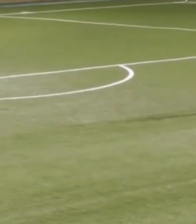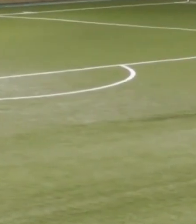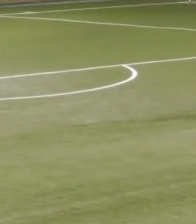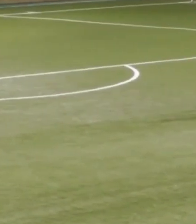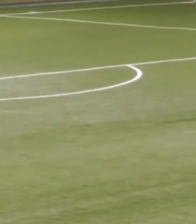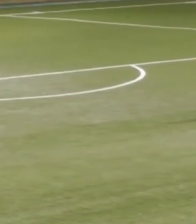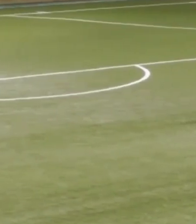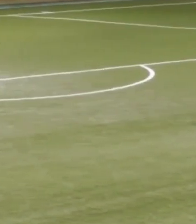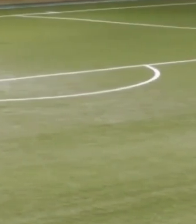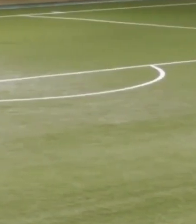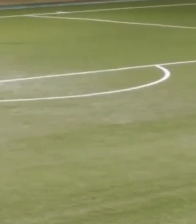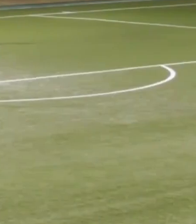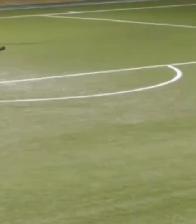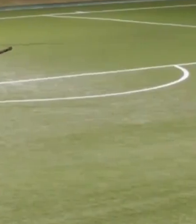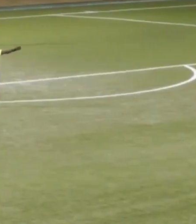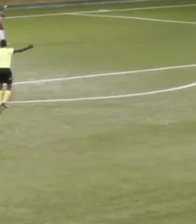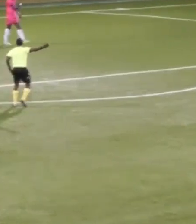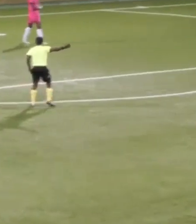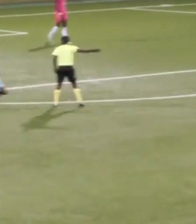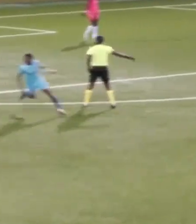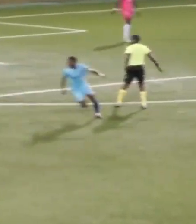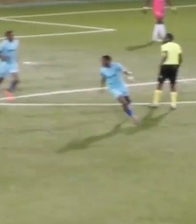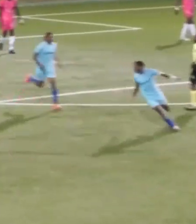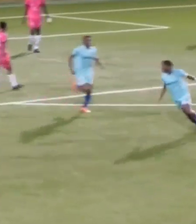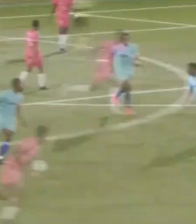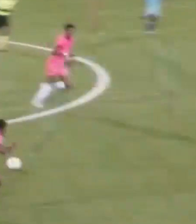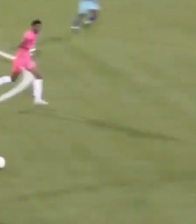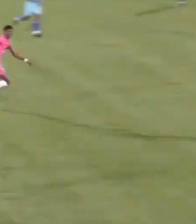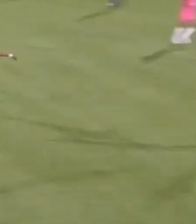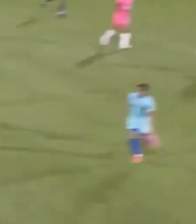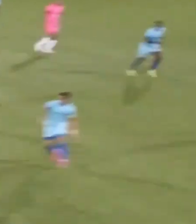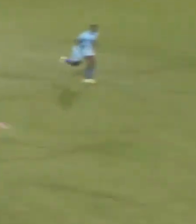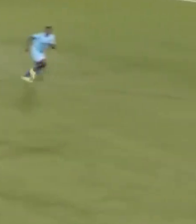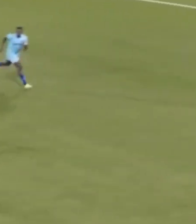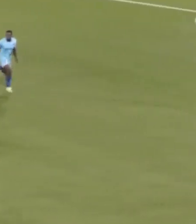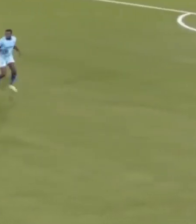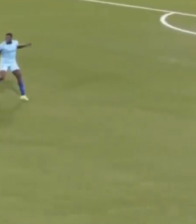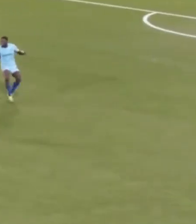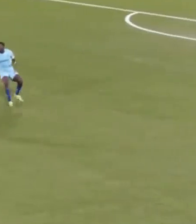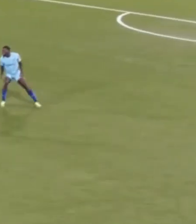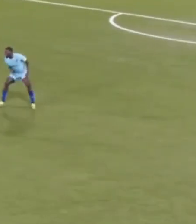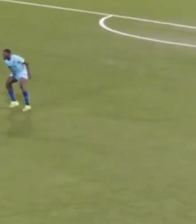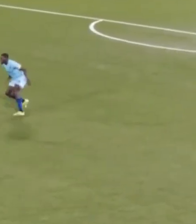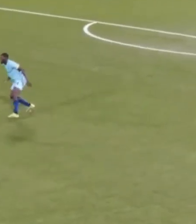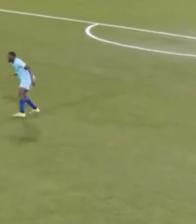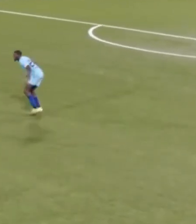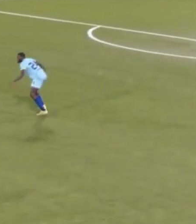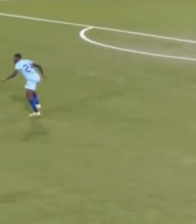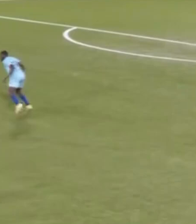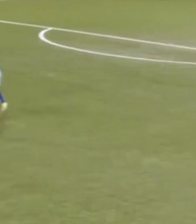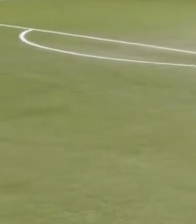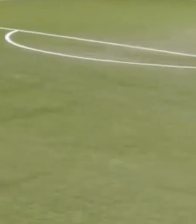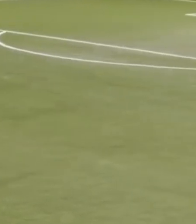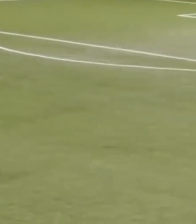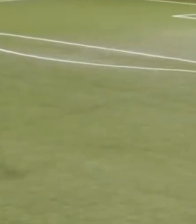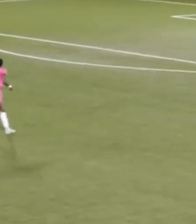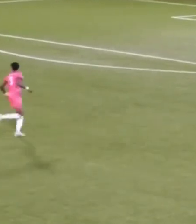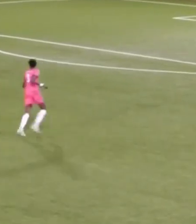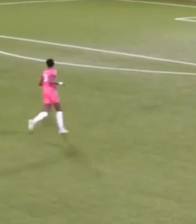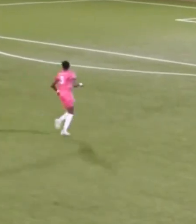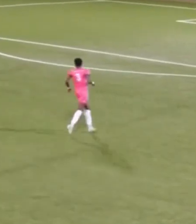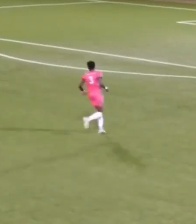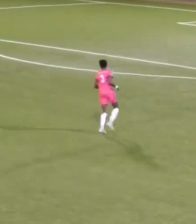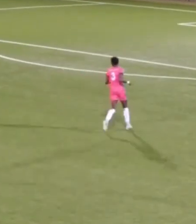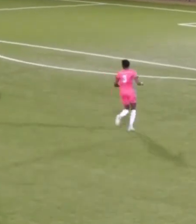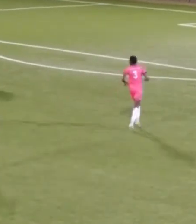off the forehead and in. Tied at 2 apiece. That was the 71st minute, but 12 minutes later, kickstart